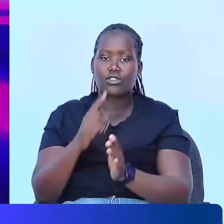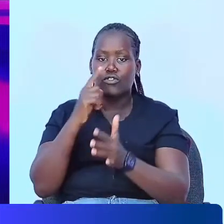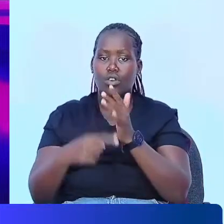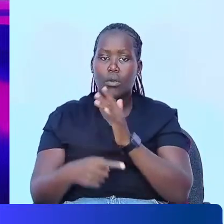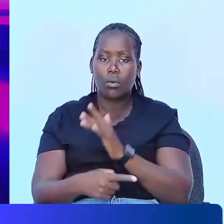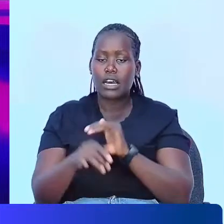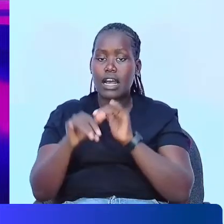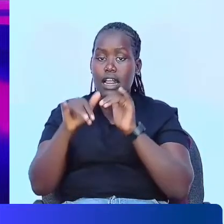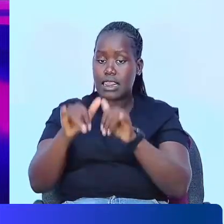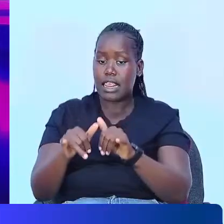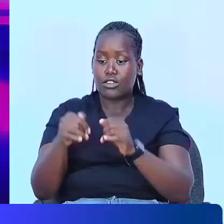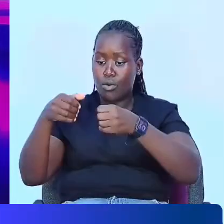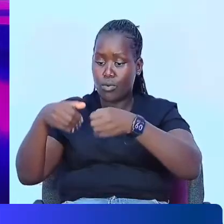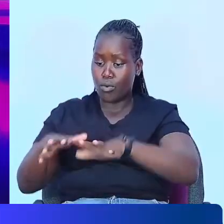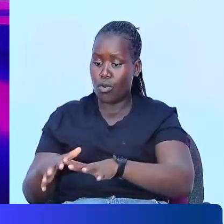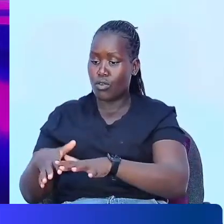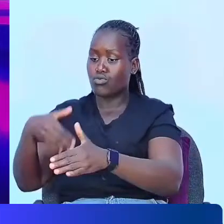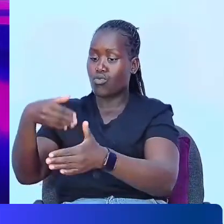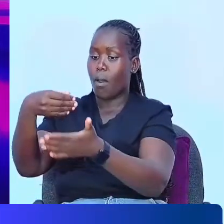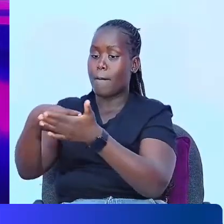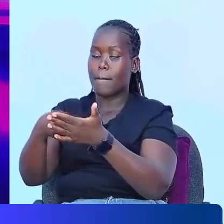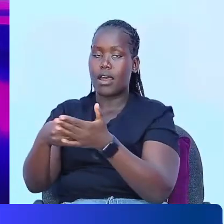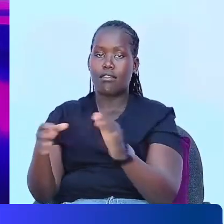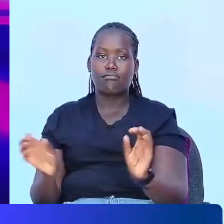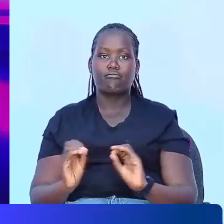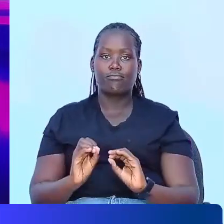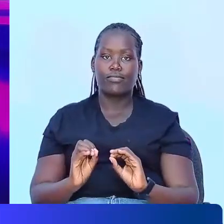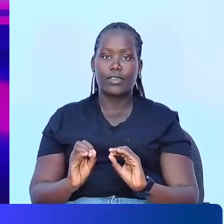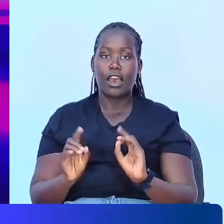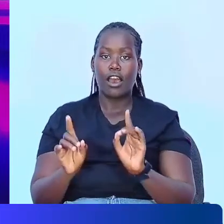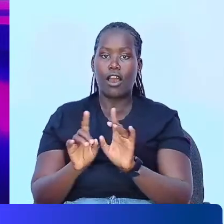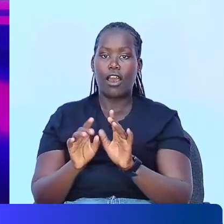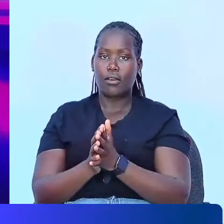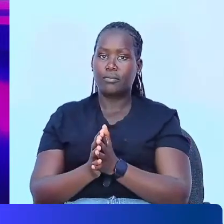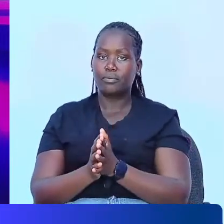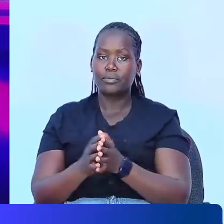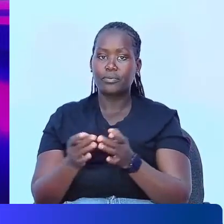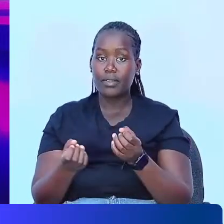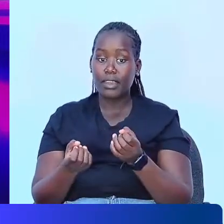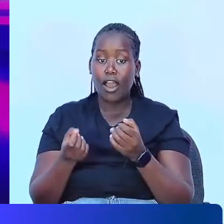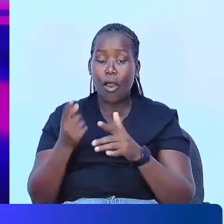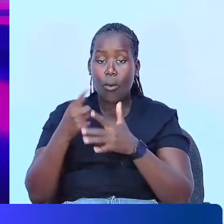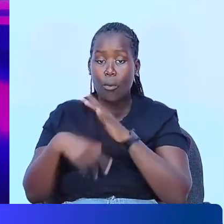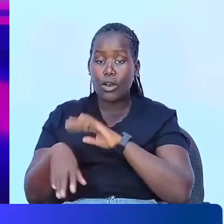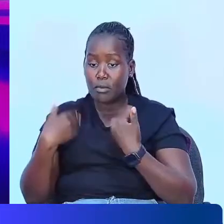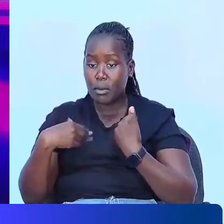you do not lose your hard-earned money. And my takeaway, Madam Sarah, is